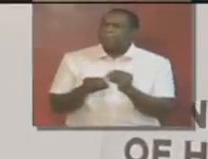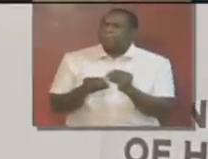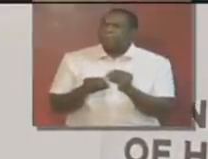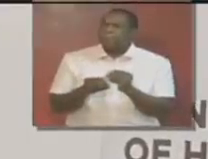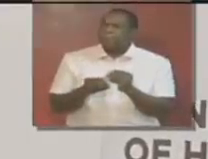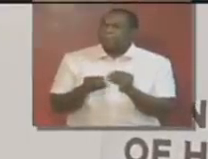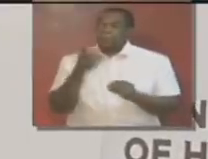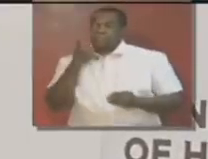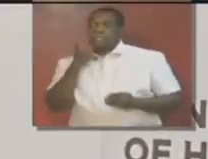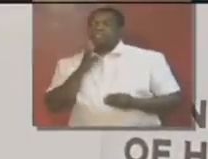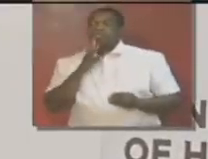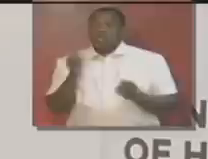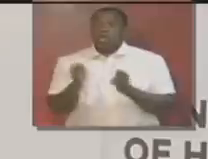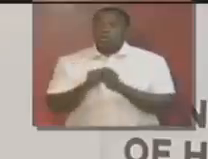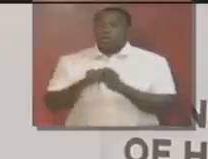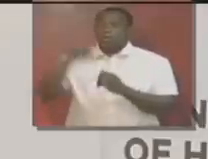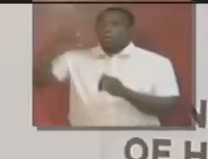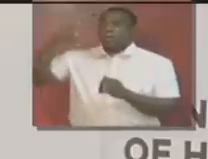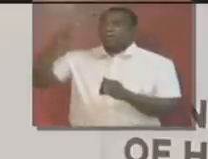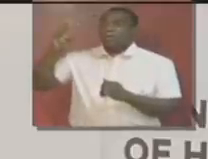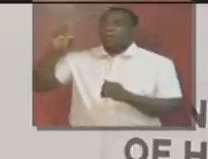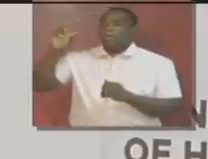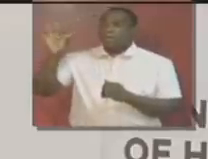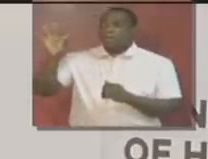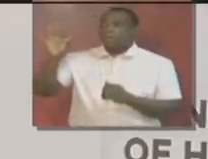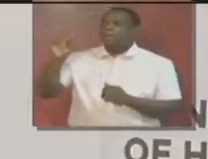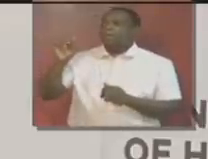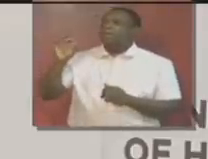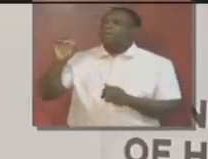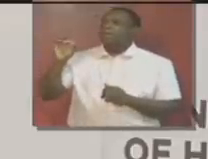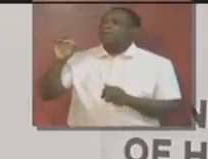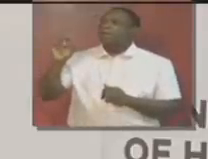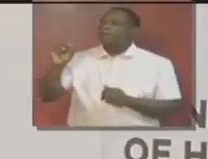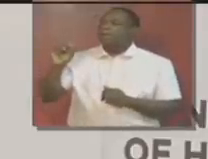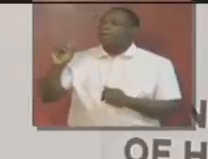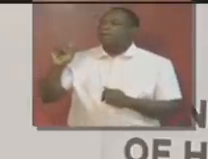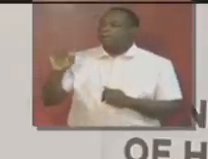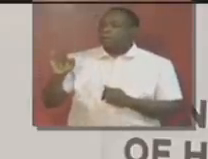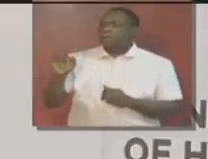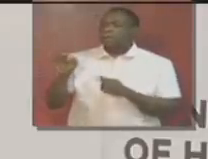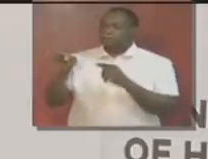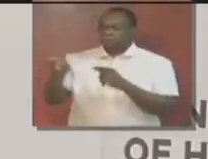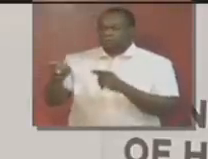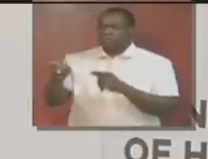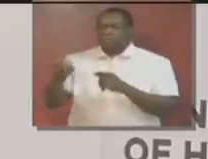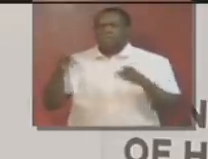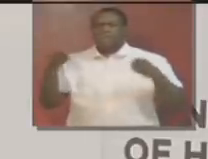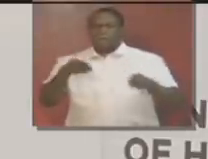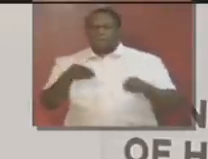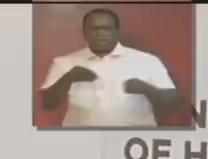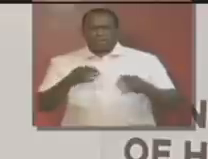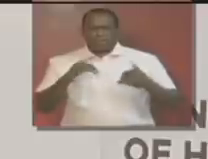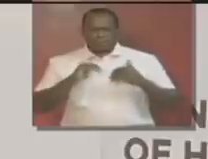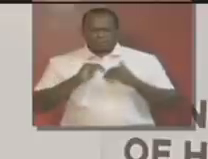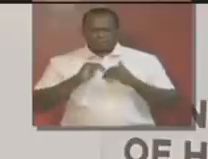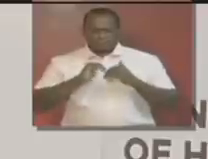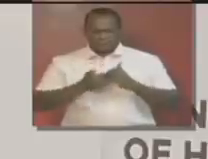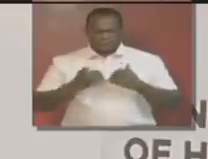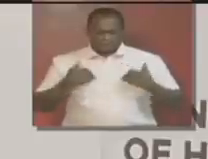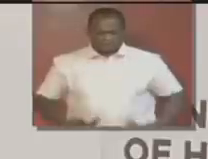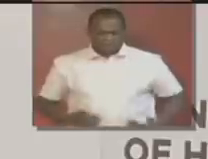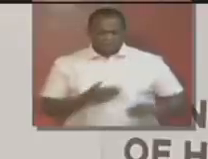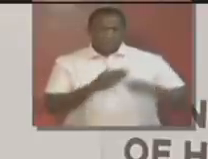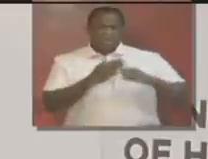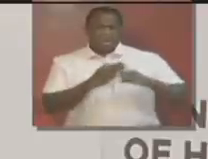Prof. Montai about this, who's our immune specialist in Trinidad, and she said, put into perspective, they've had 50